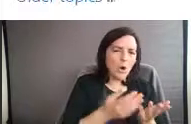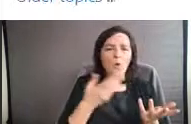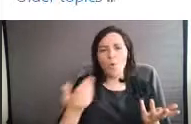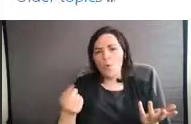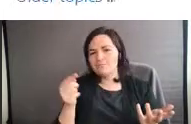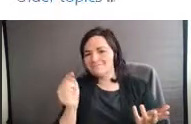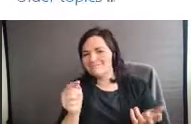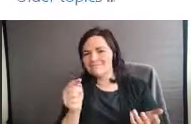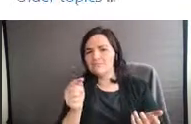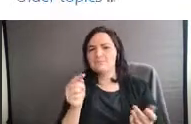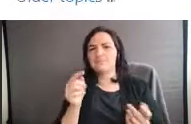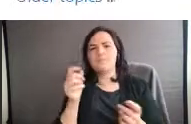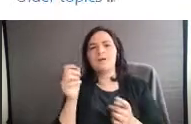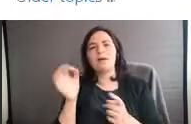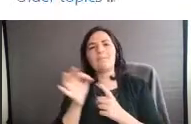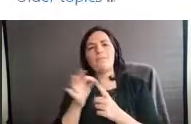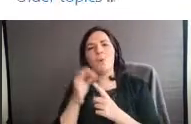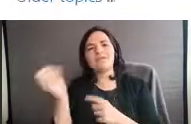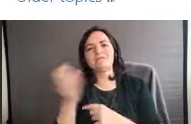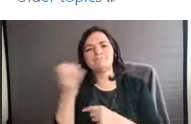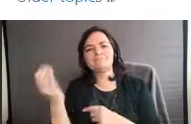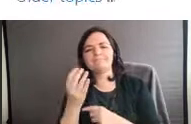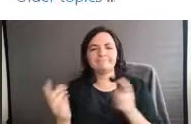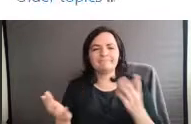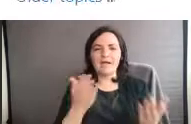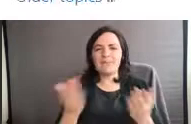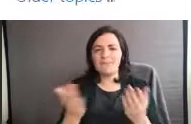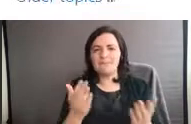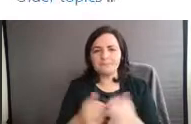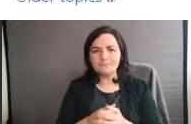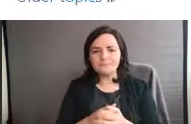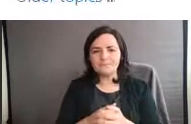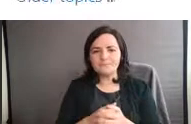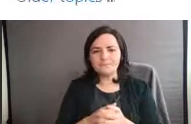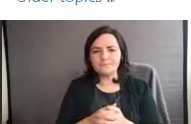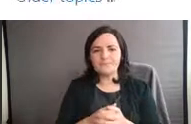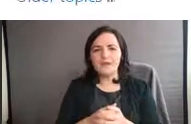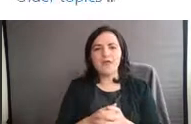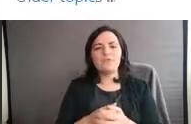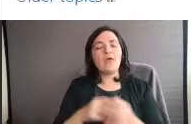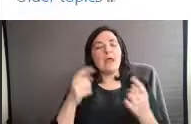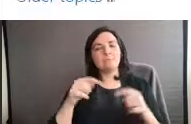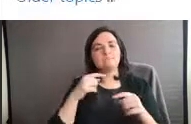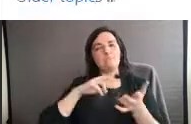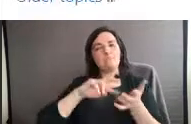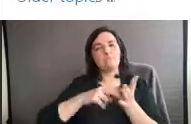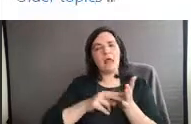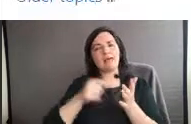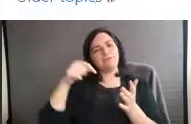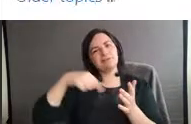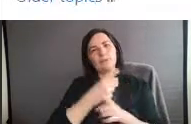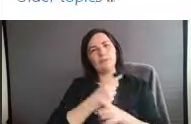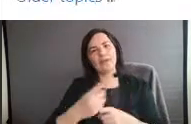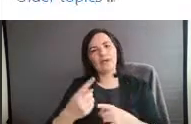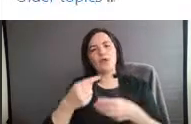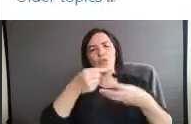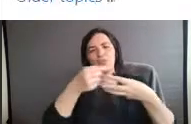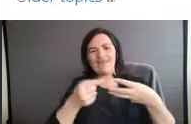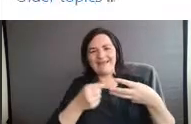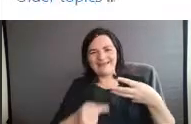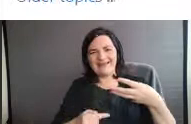the PowerPoint here. And then what I said I was going to look at this week was 3 elements. One of them was